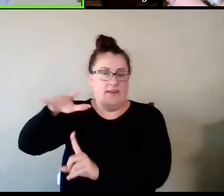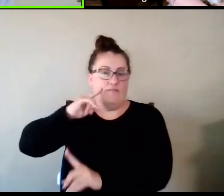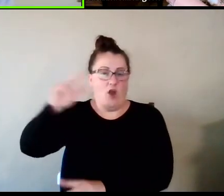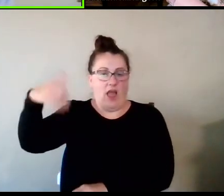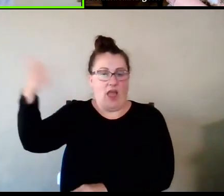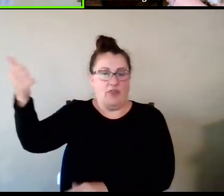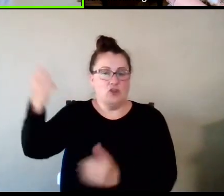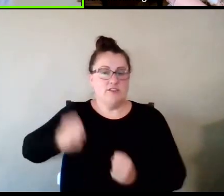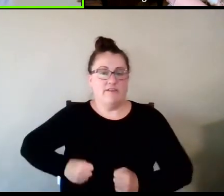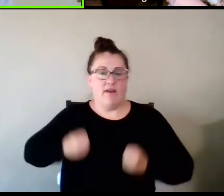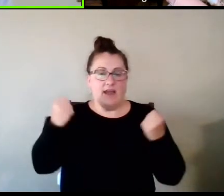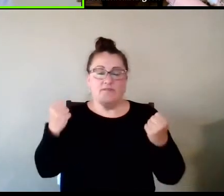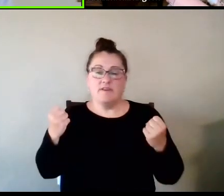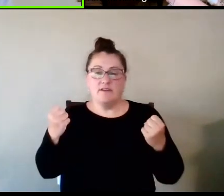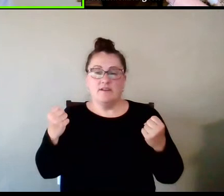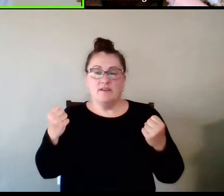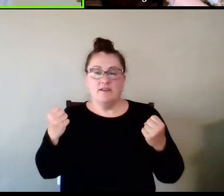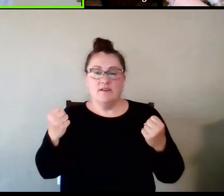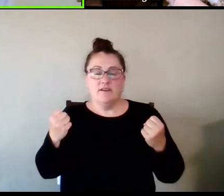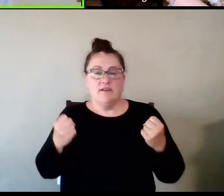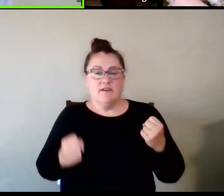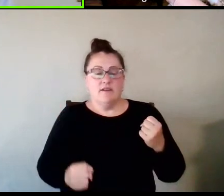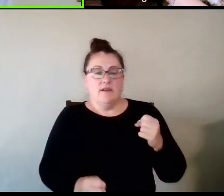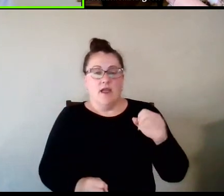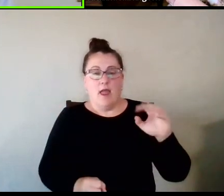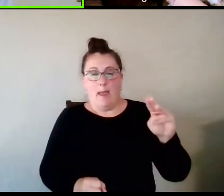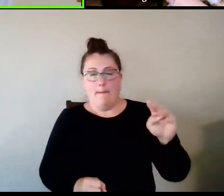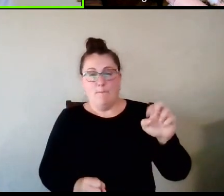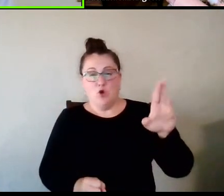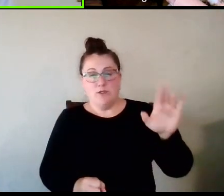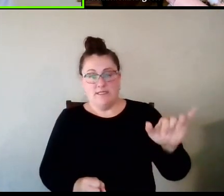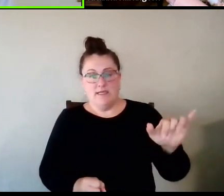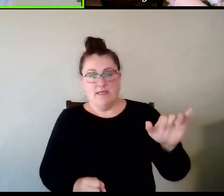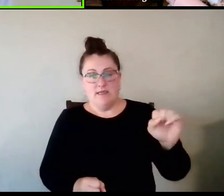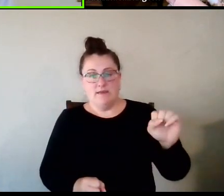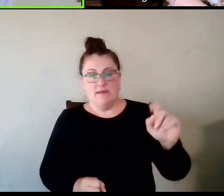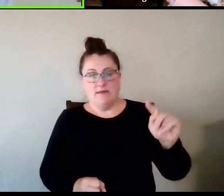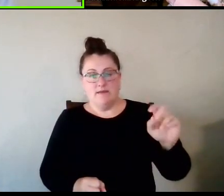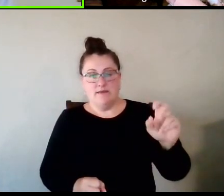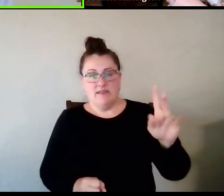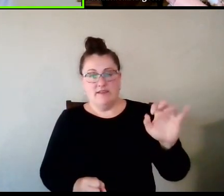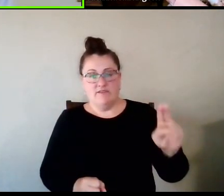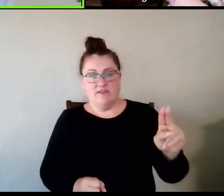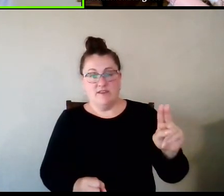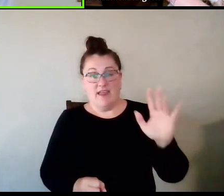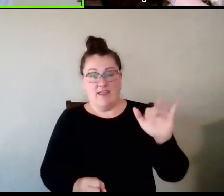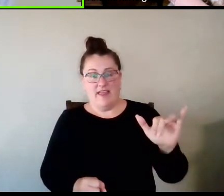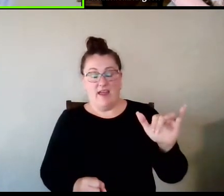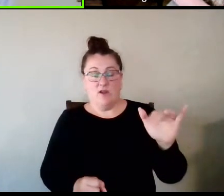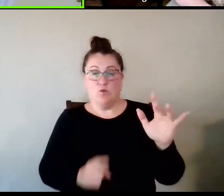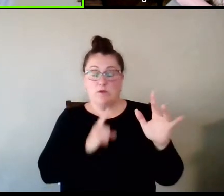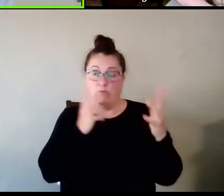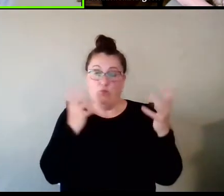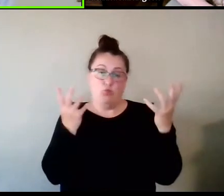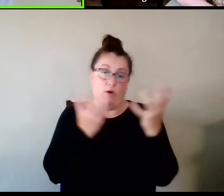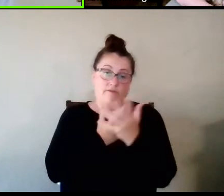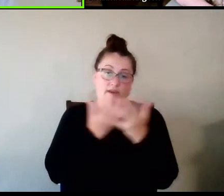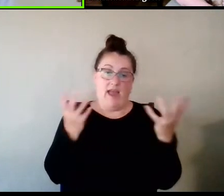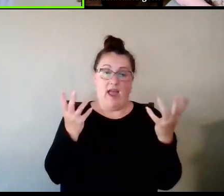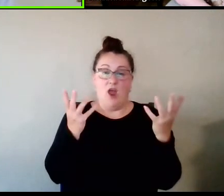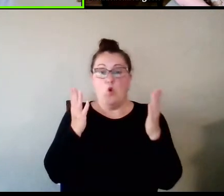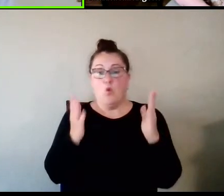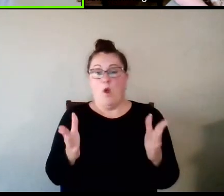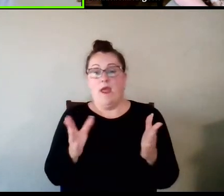others to survive. Just Mercy, of course, you know, by Stevenson is such a profound way to